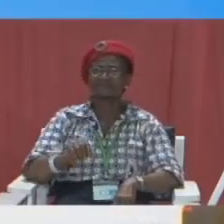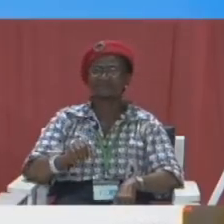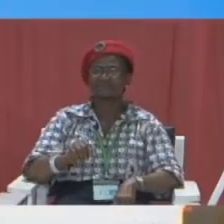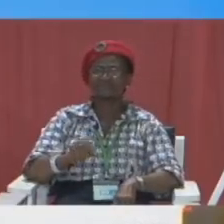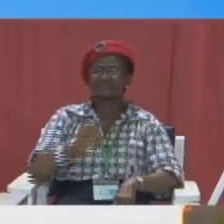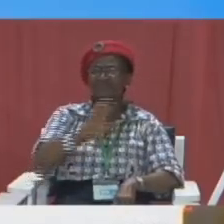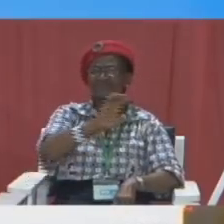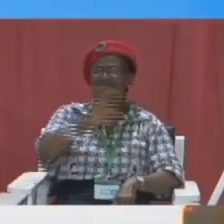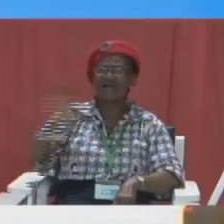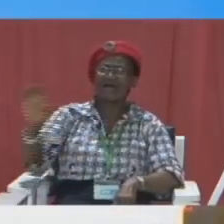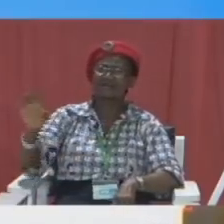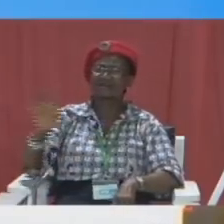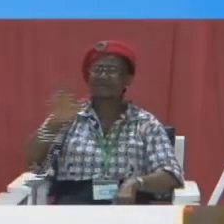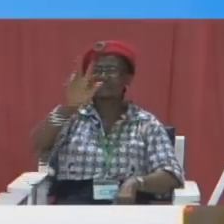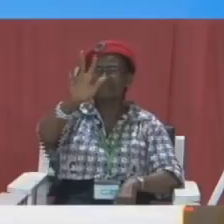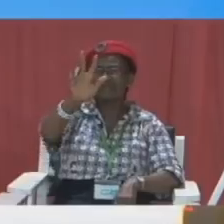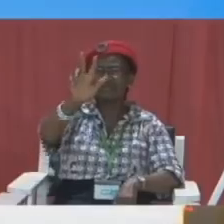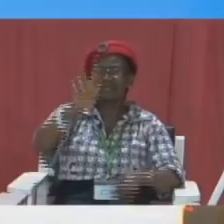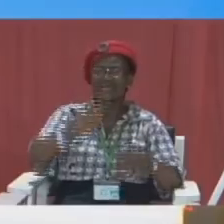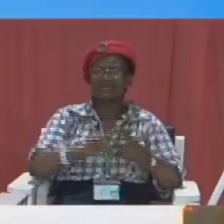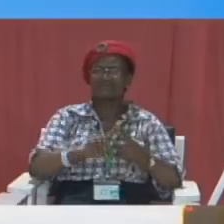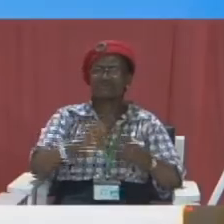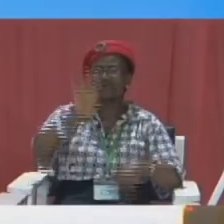verse 3 to 8.